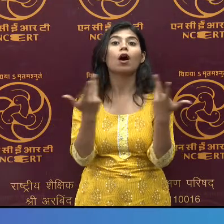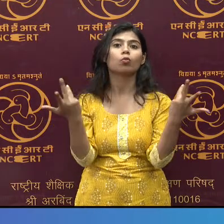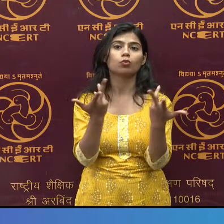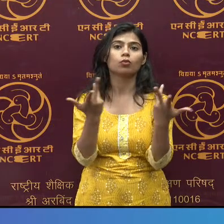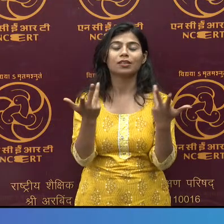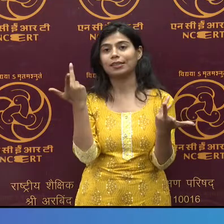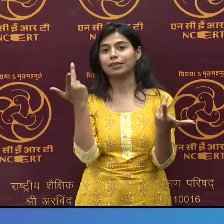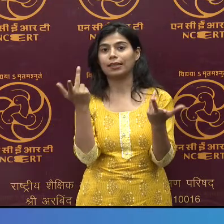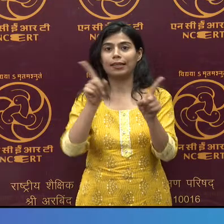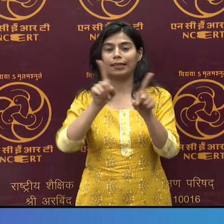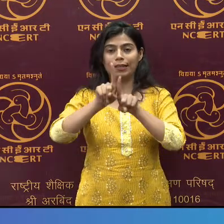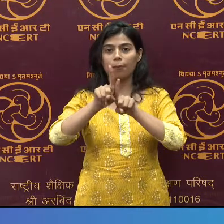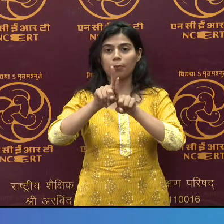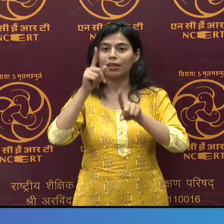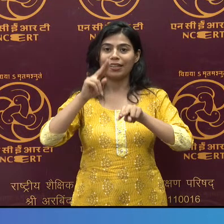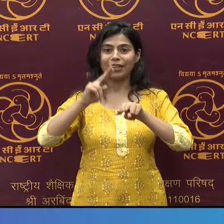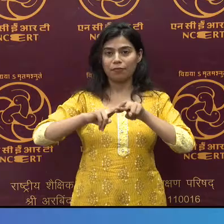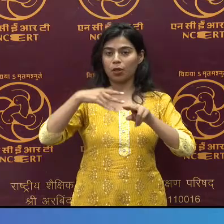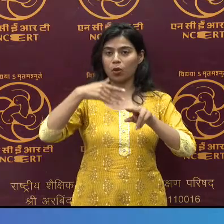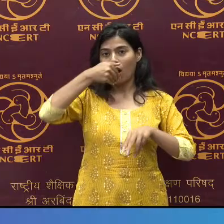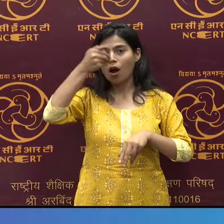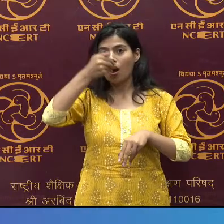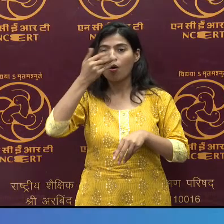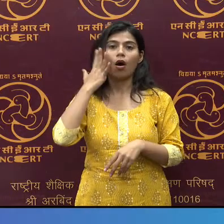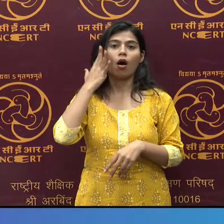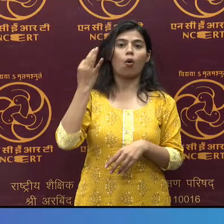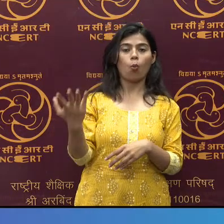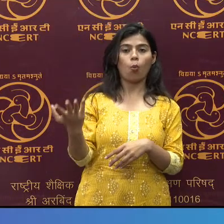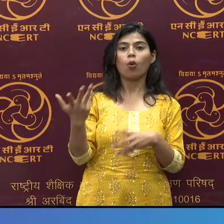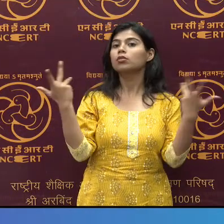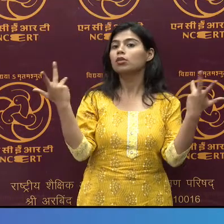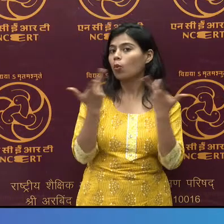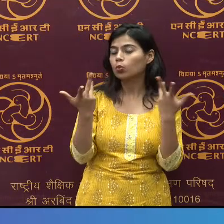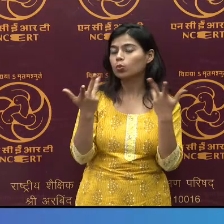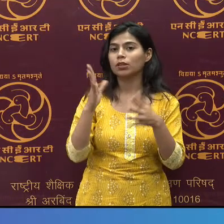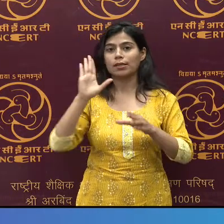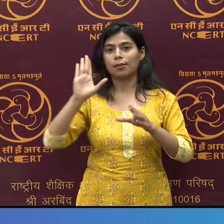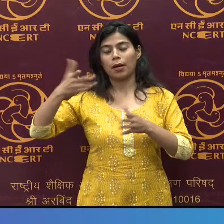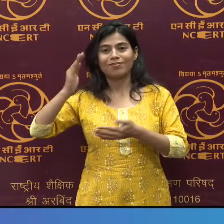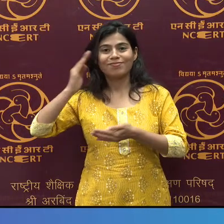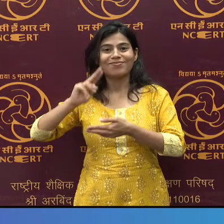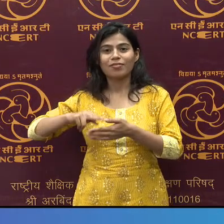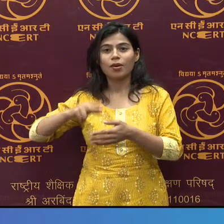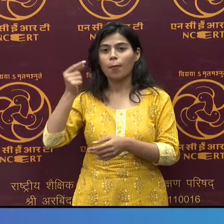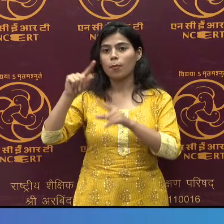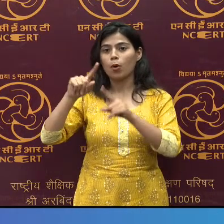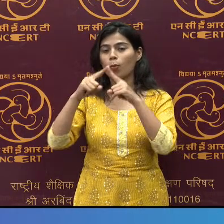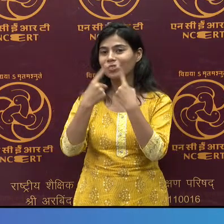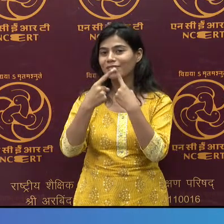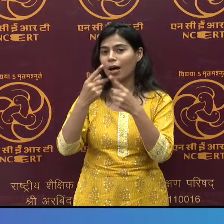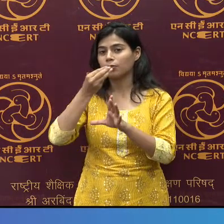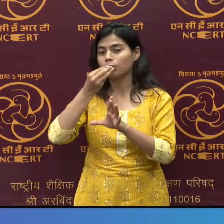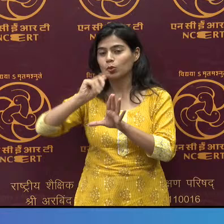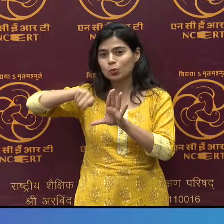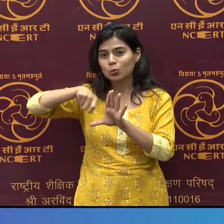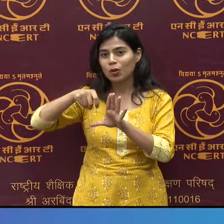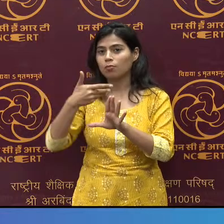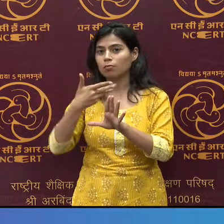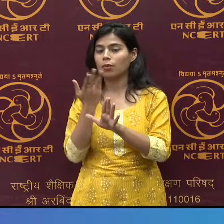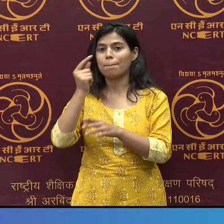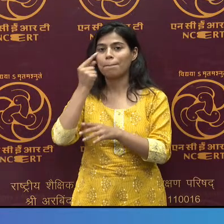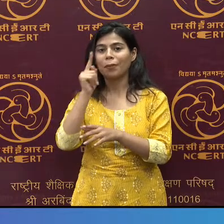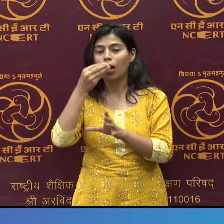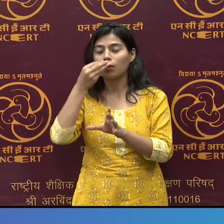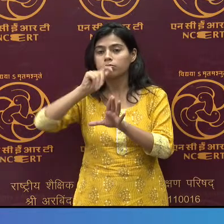Sometimes students do not feel it appropriate or cool, I should say, to carry tiffin from home. But if we are looking